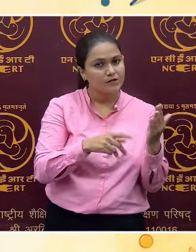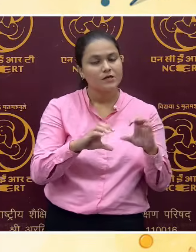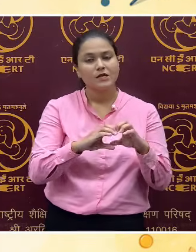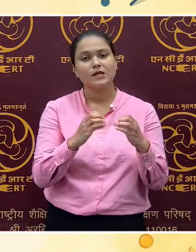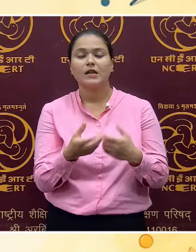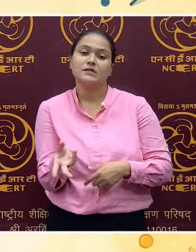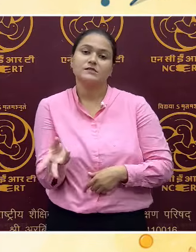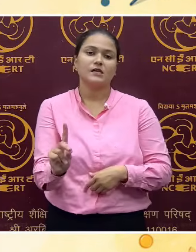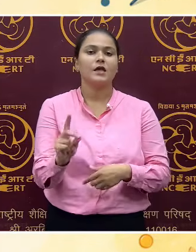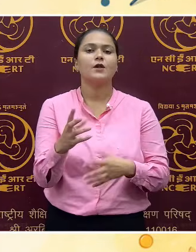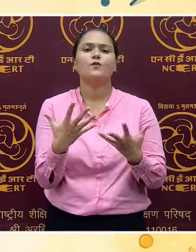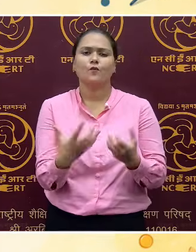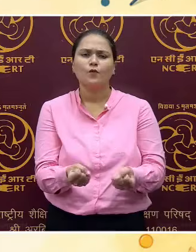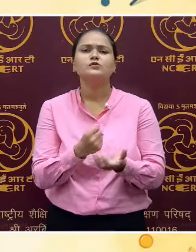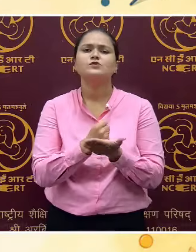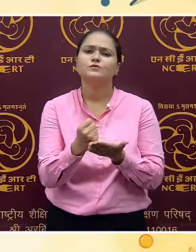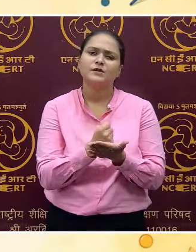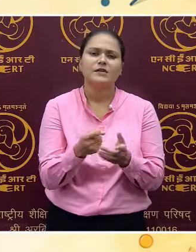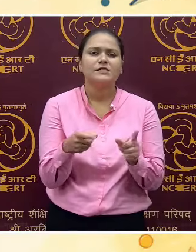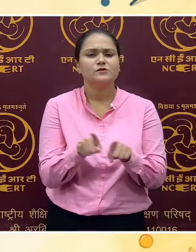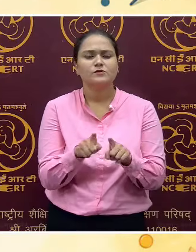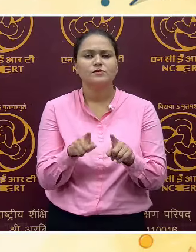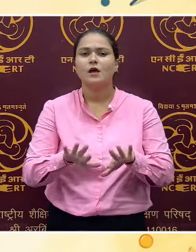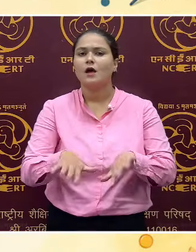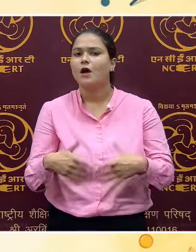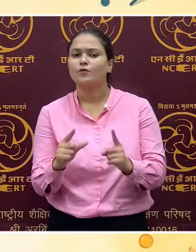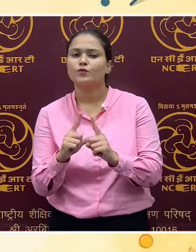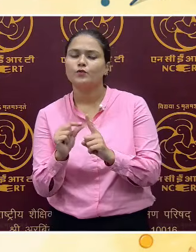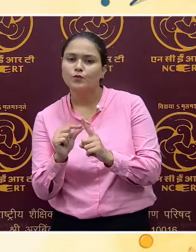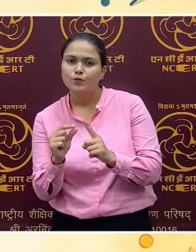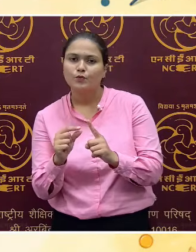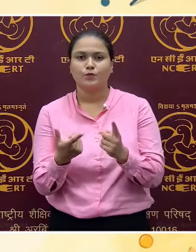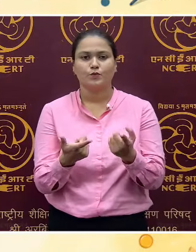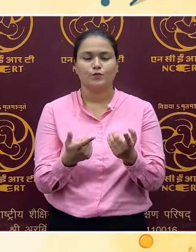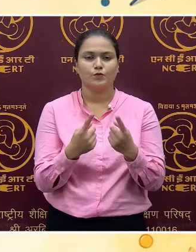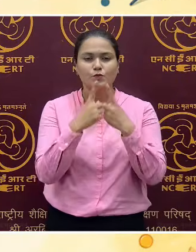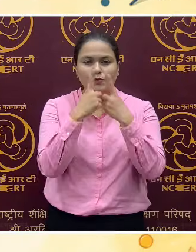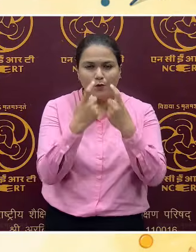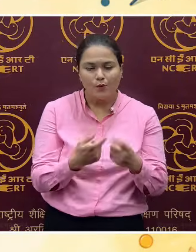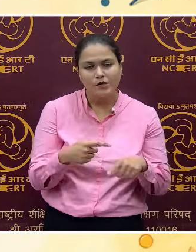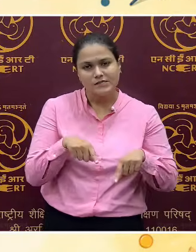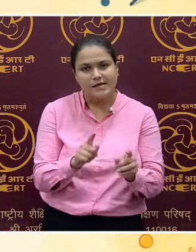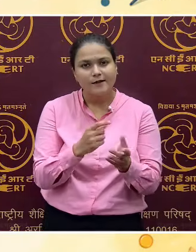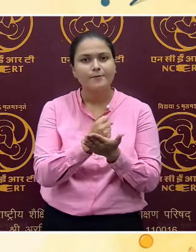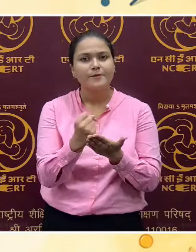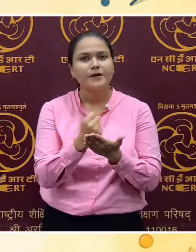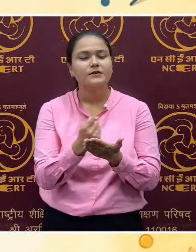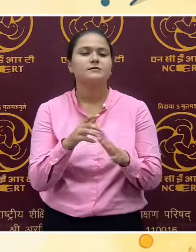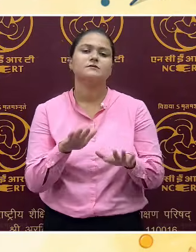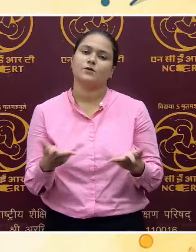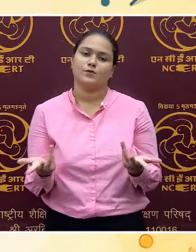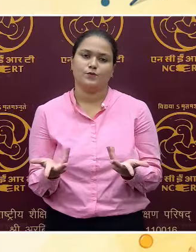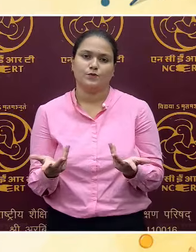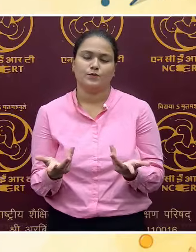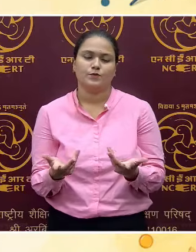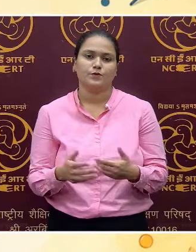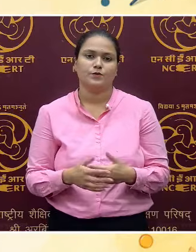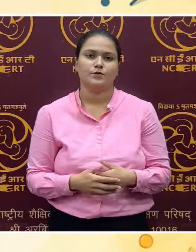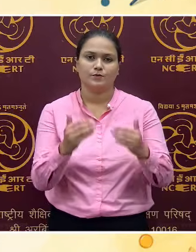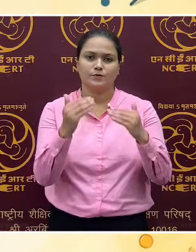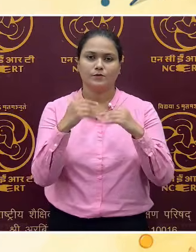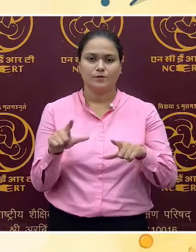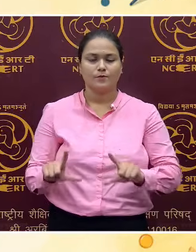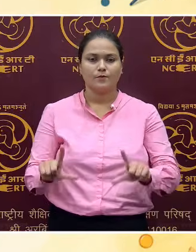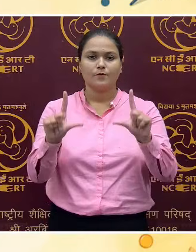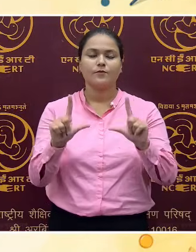recap, and then the procedure of how to do the simulation over here, and a self evaluation of viva voce is there. So, let us look at